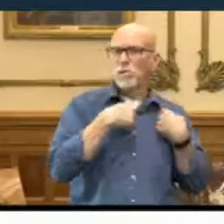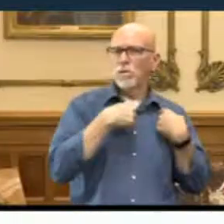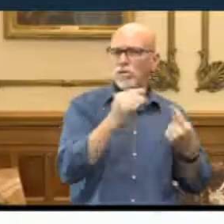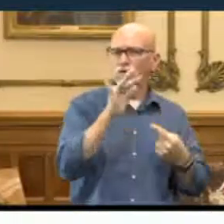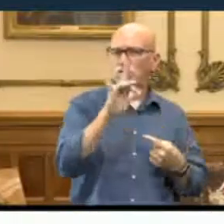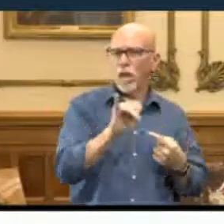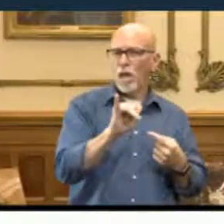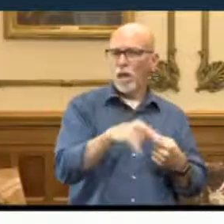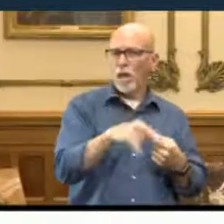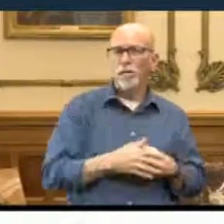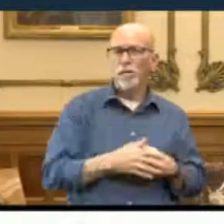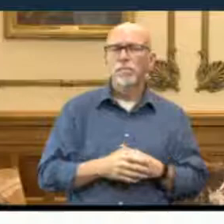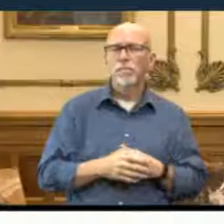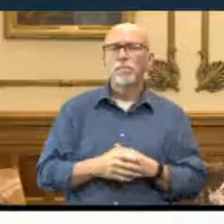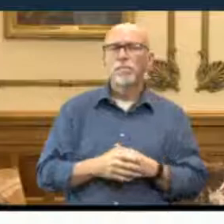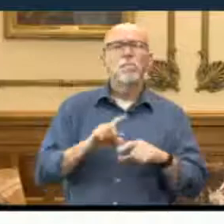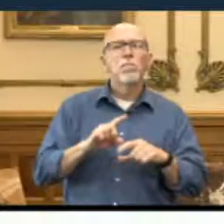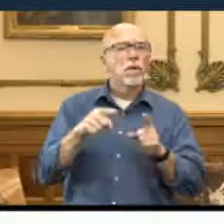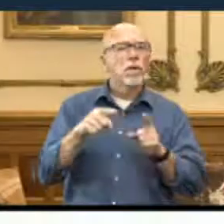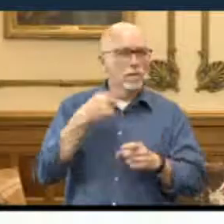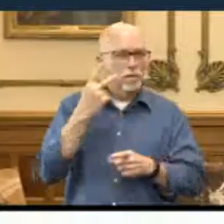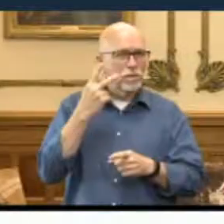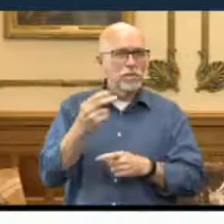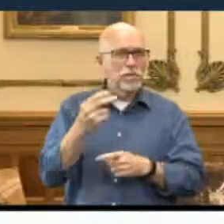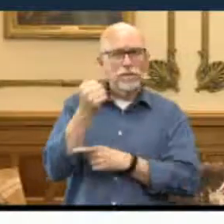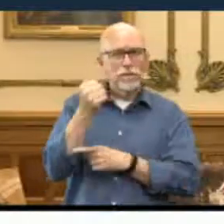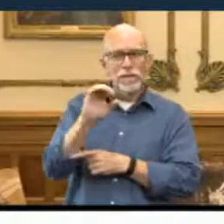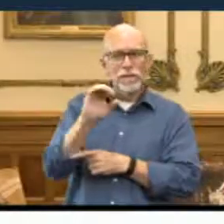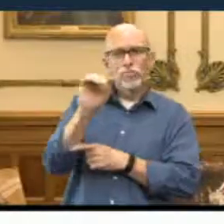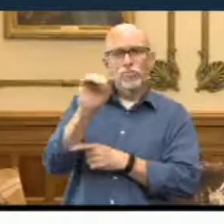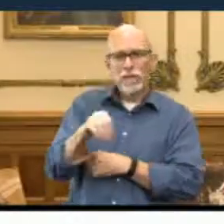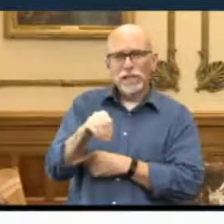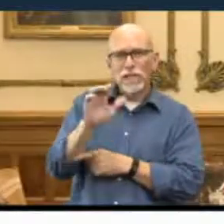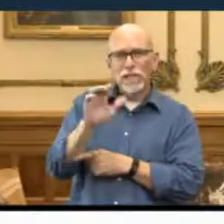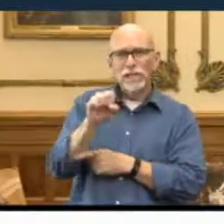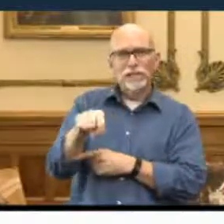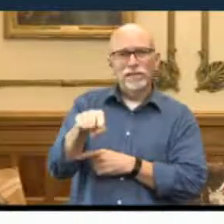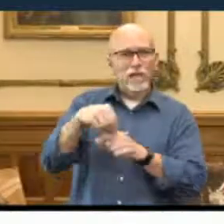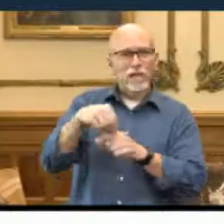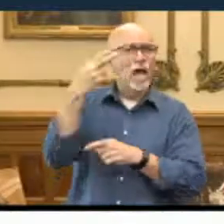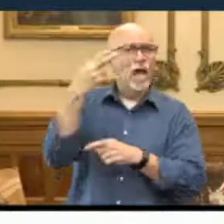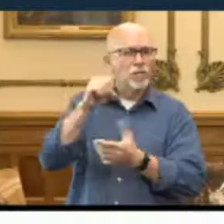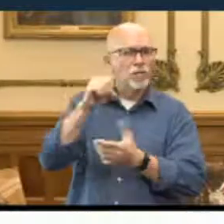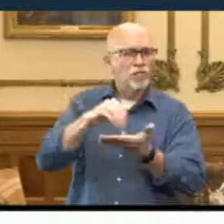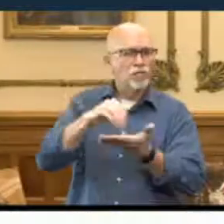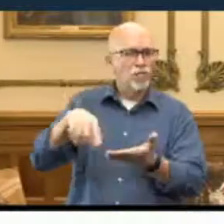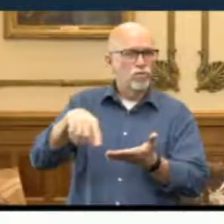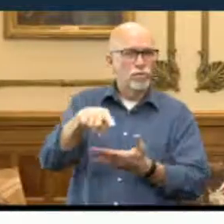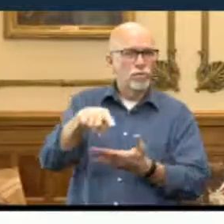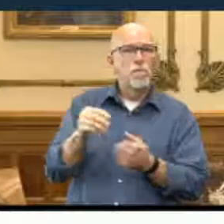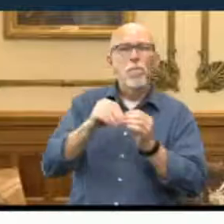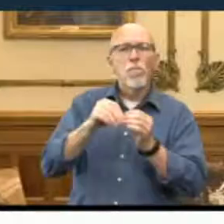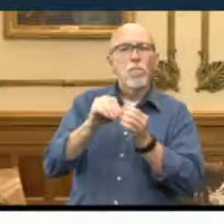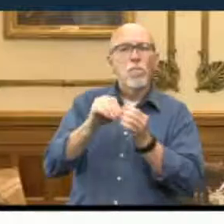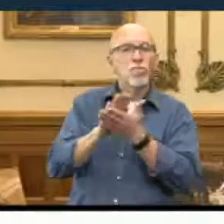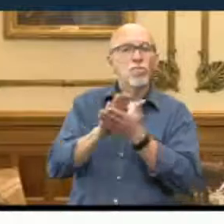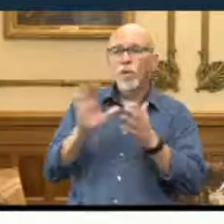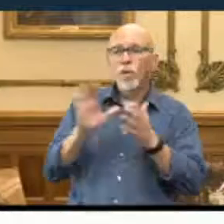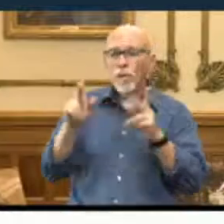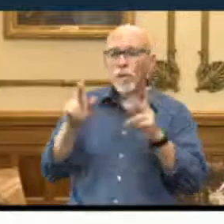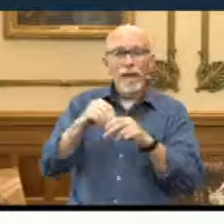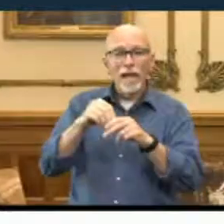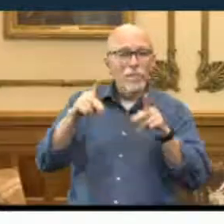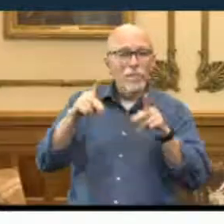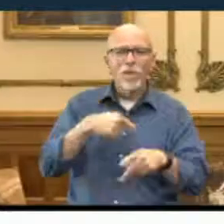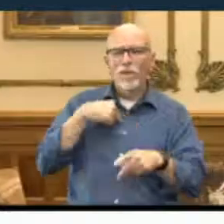July. But we do also see almost 19% of our cases among high school students. As more schools return in person, we need to